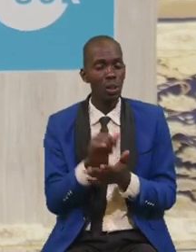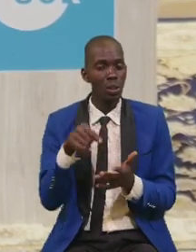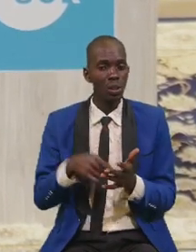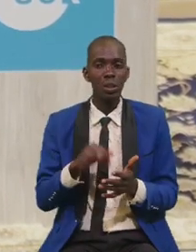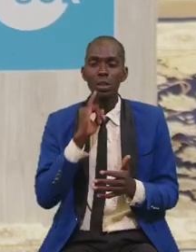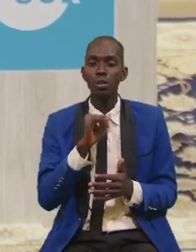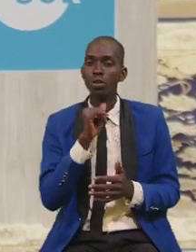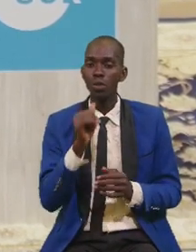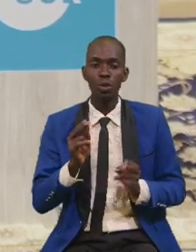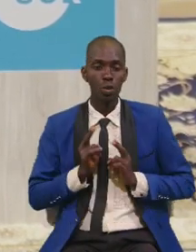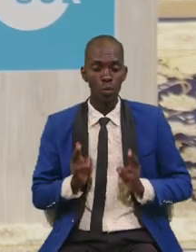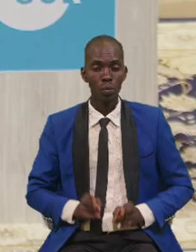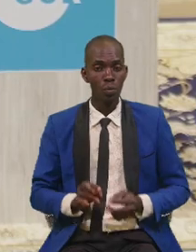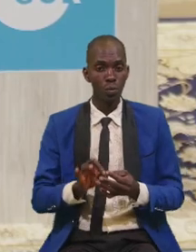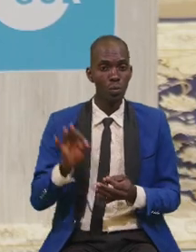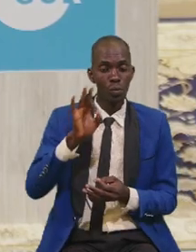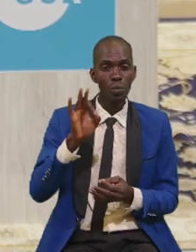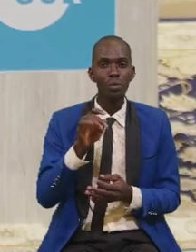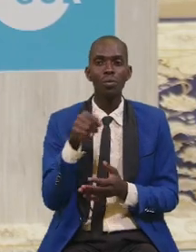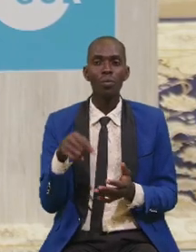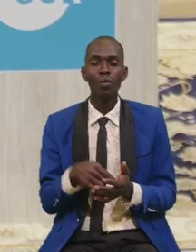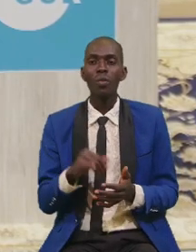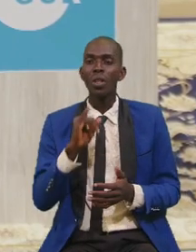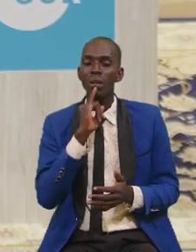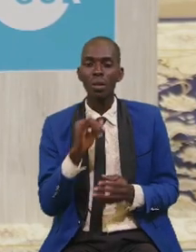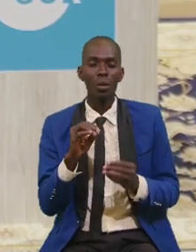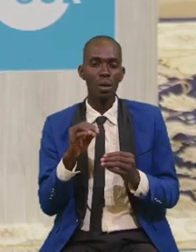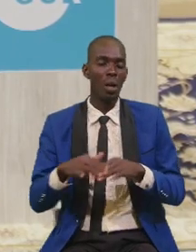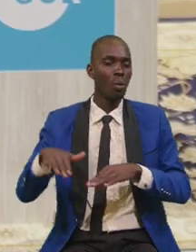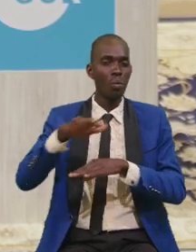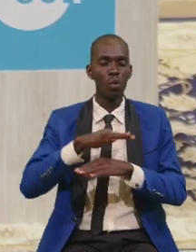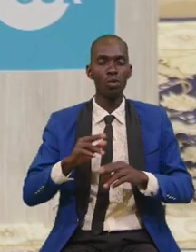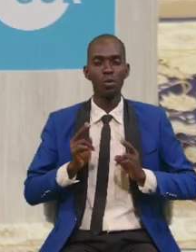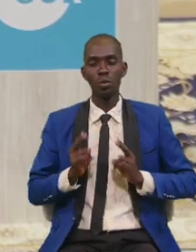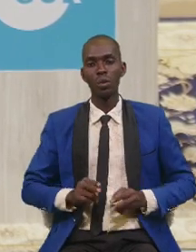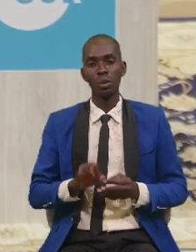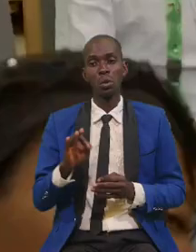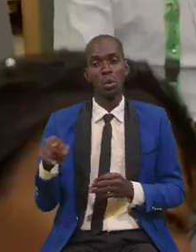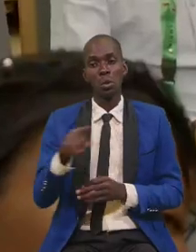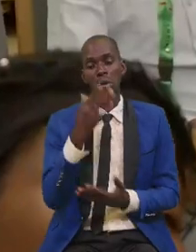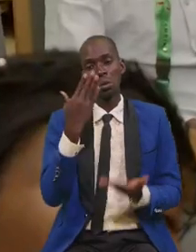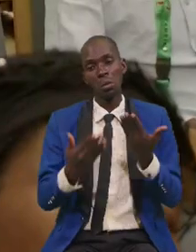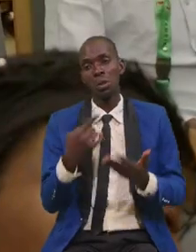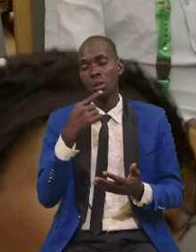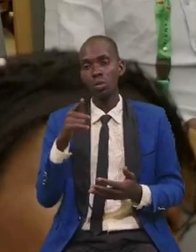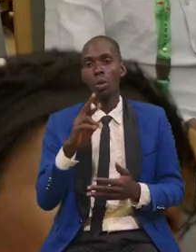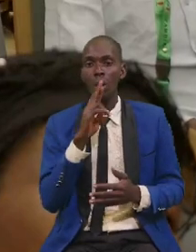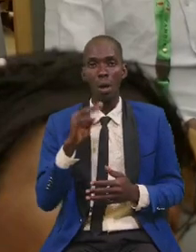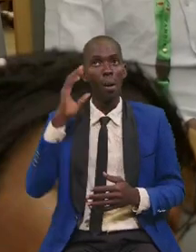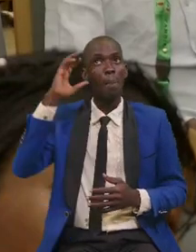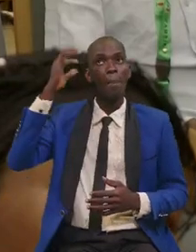is superhuman, they might say, you are mad. Are you offended? I said,